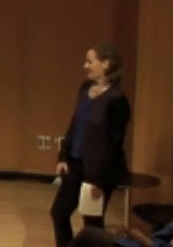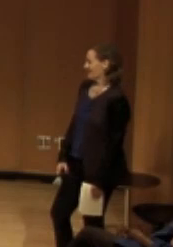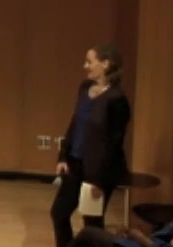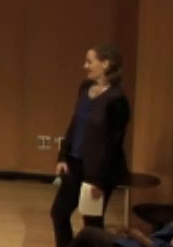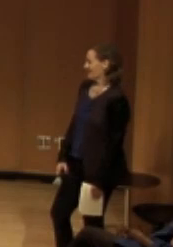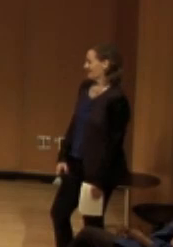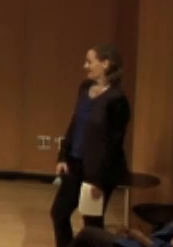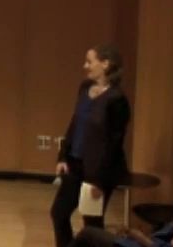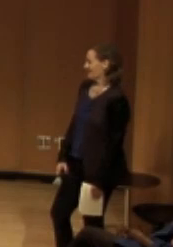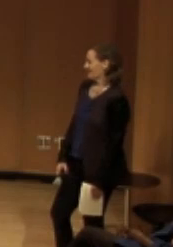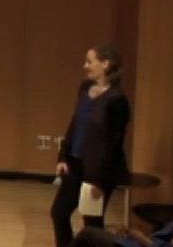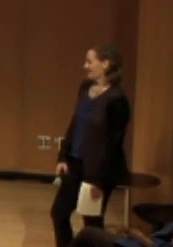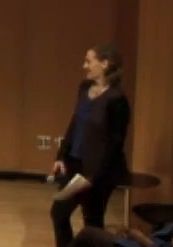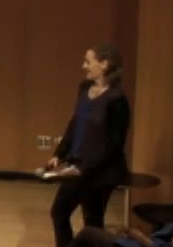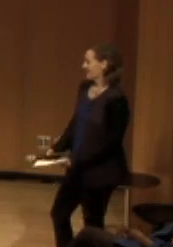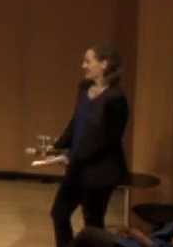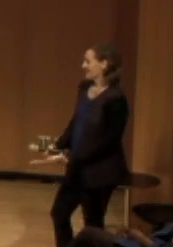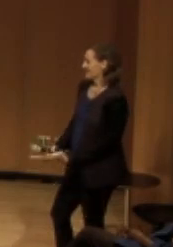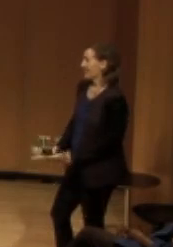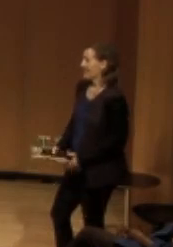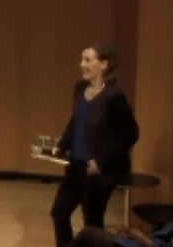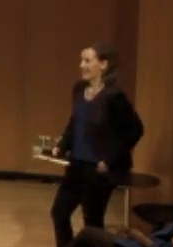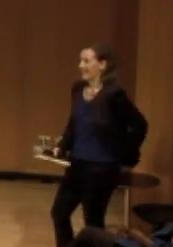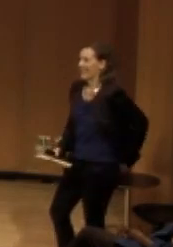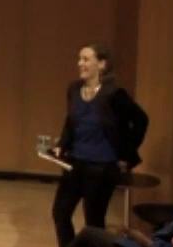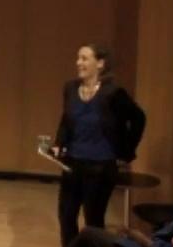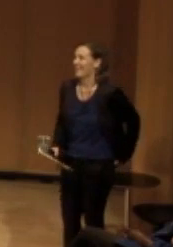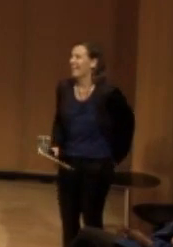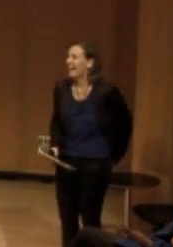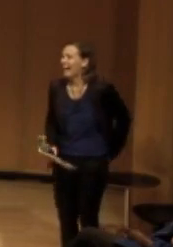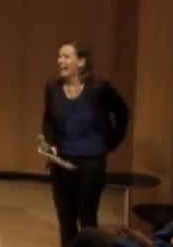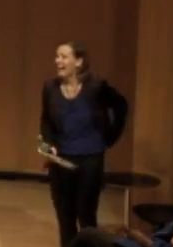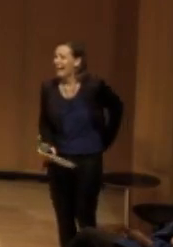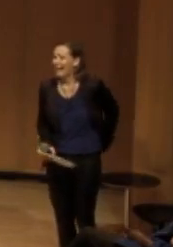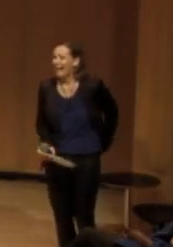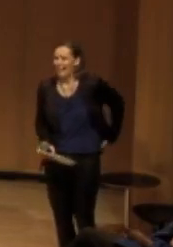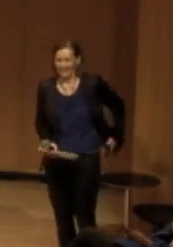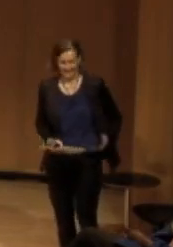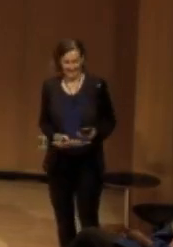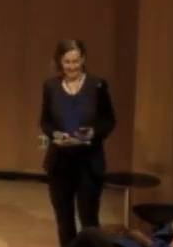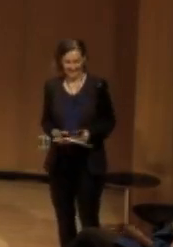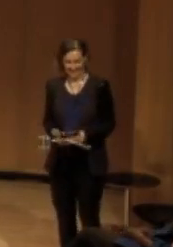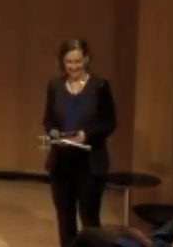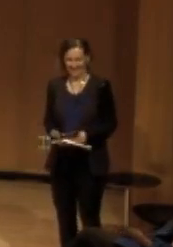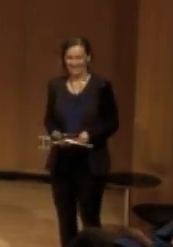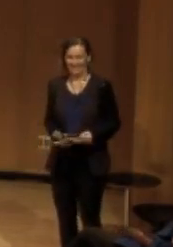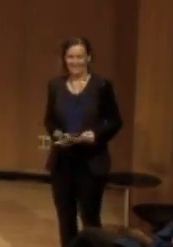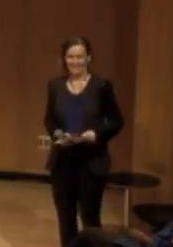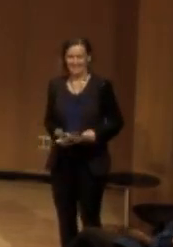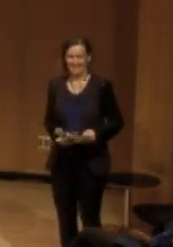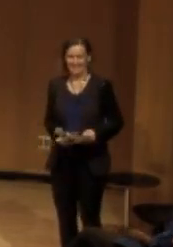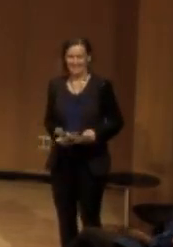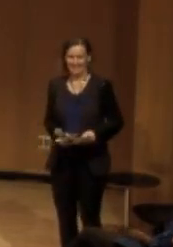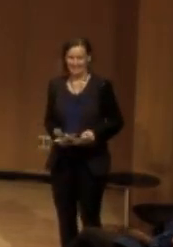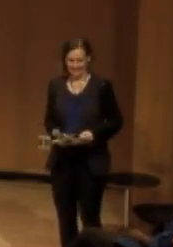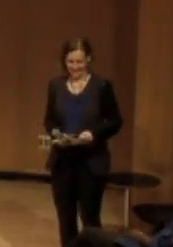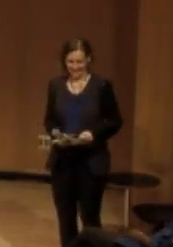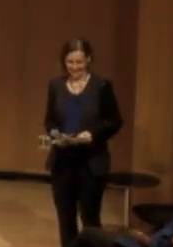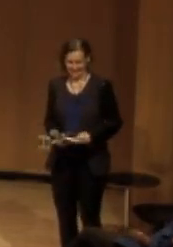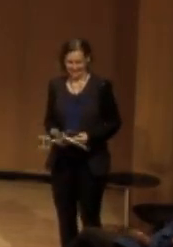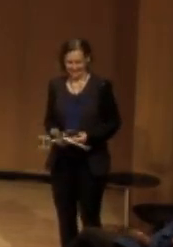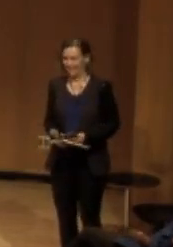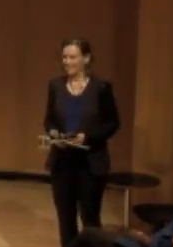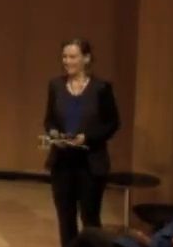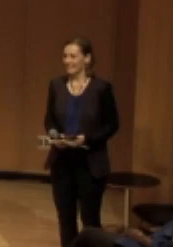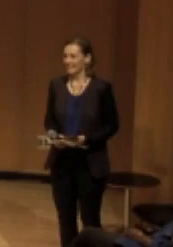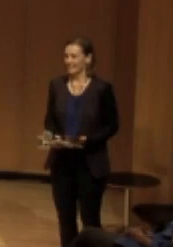to ask you to come over here but before I do that please do take out your phone and I'll do the